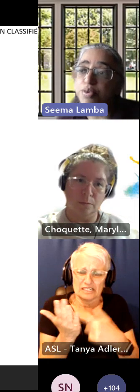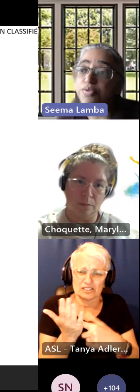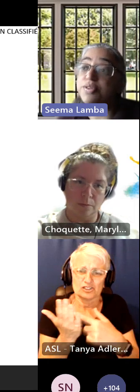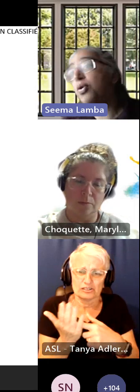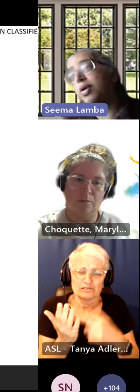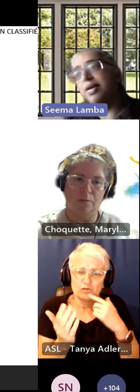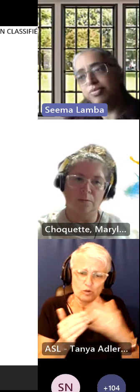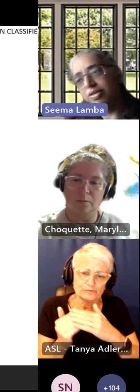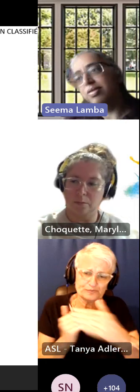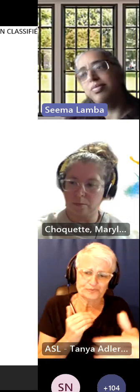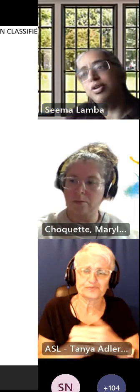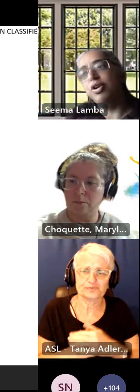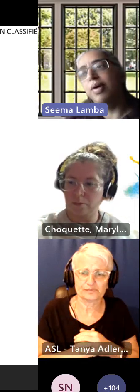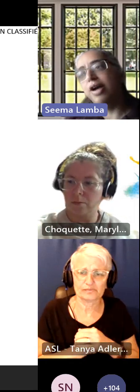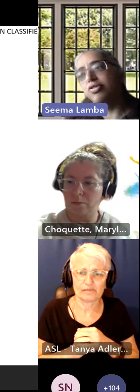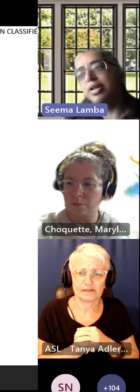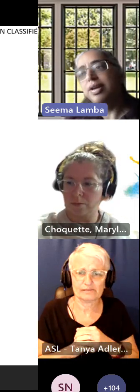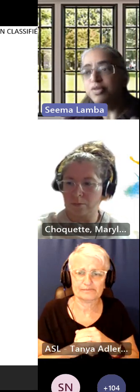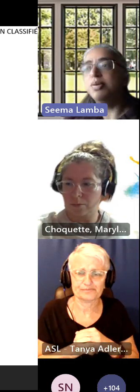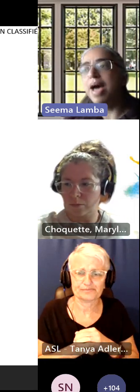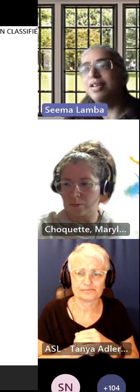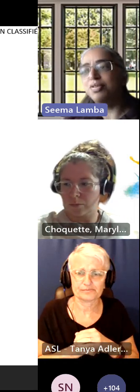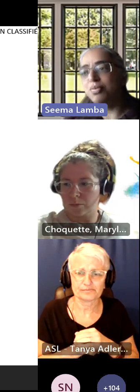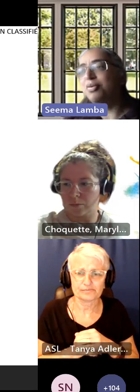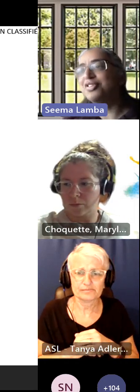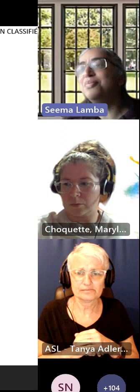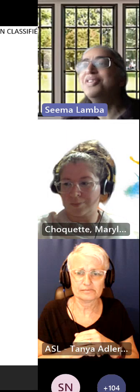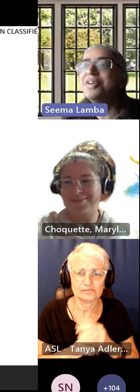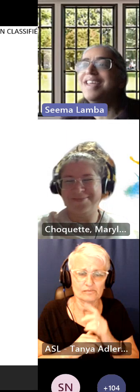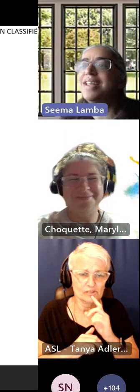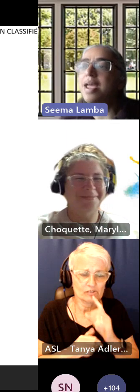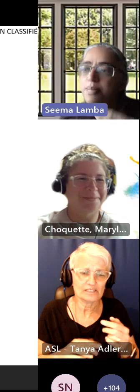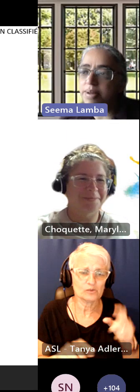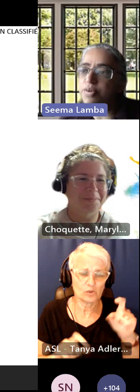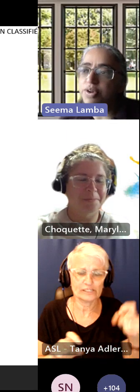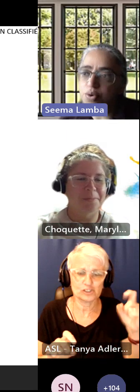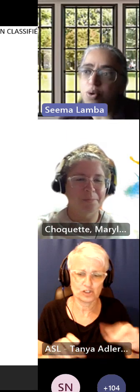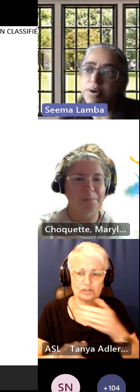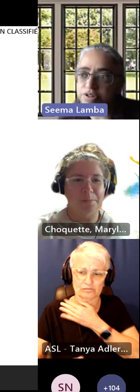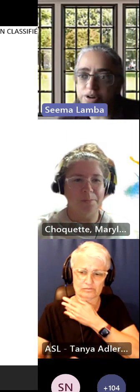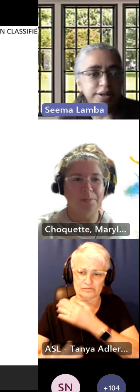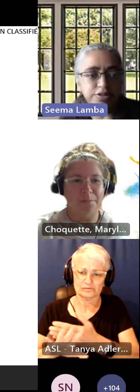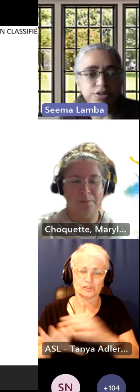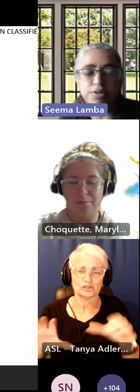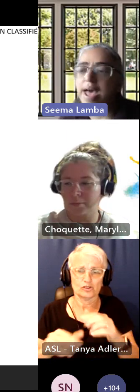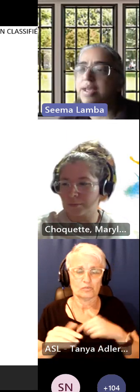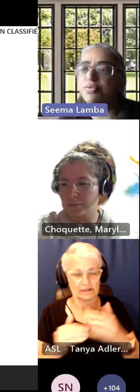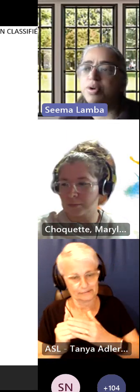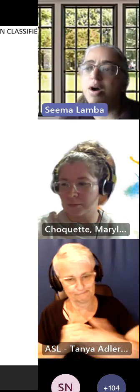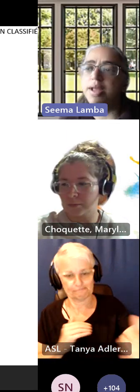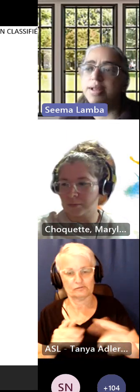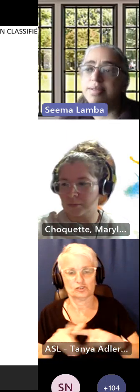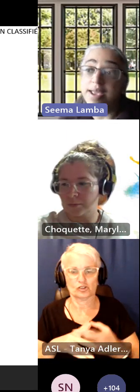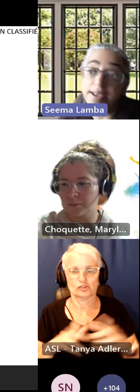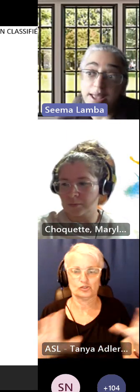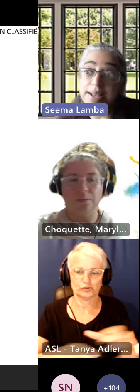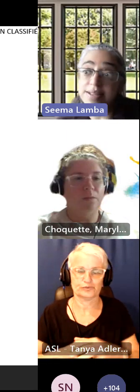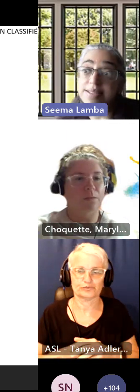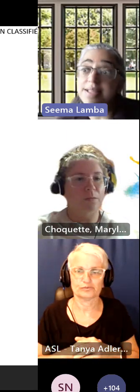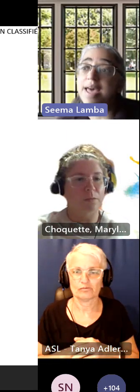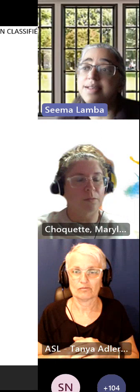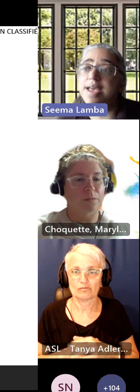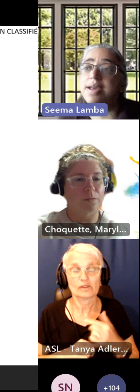moving forward, you know, actually moving back as well, we should have been doing it, but moving forward, starting to do that if we're not, because